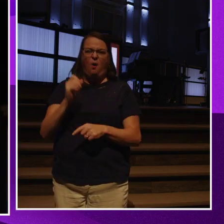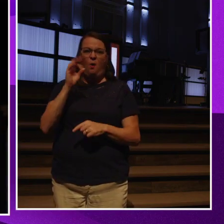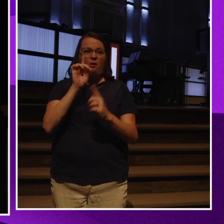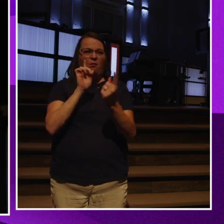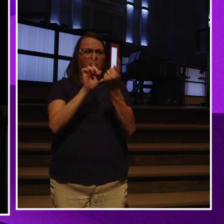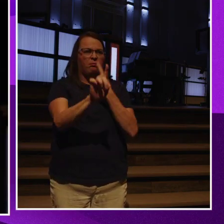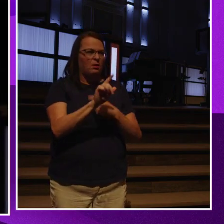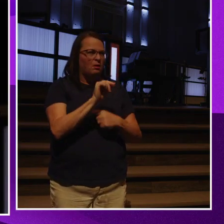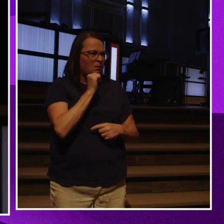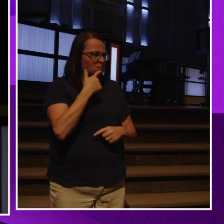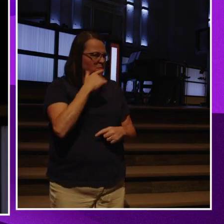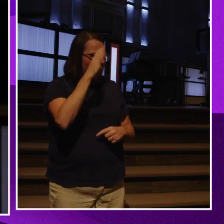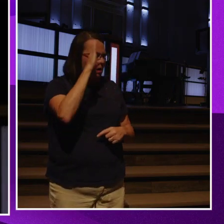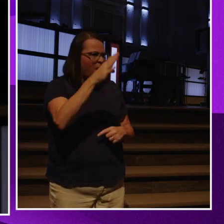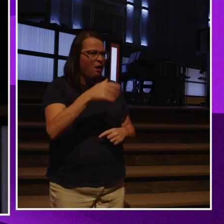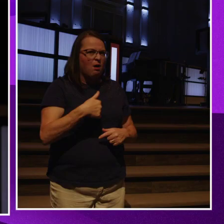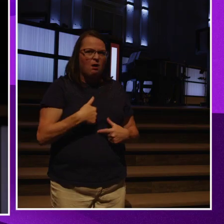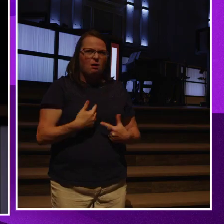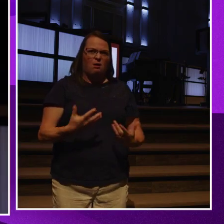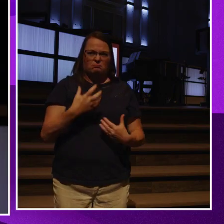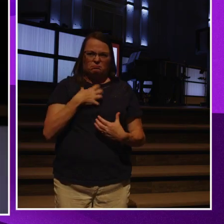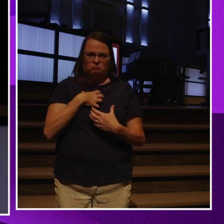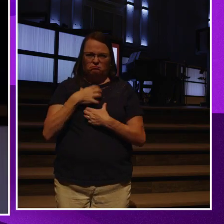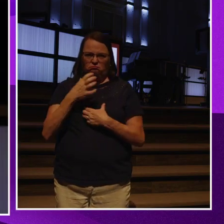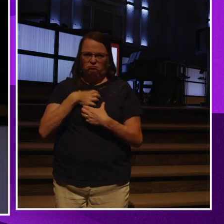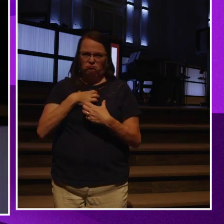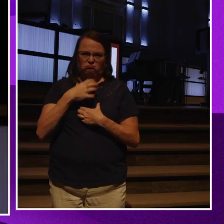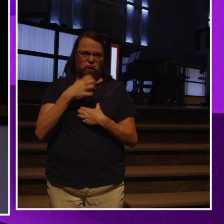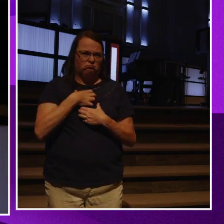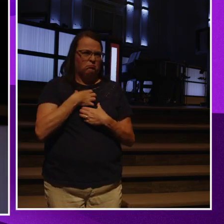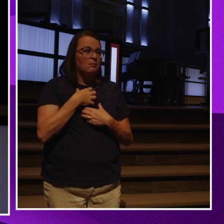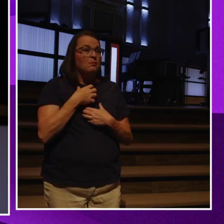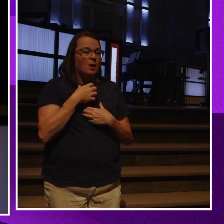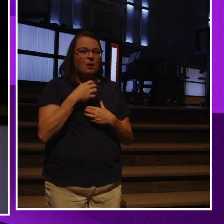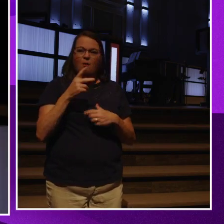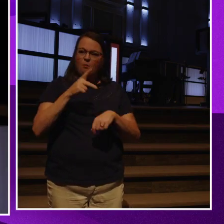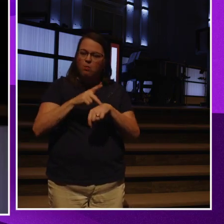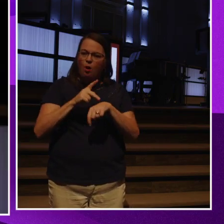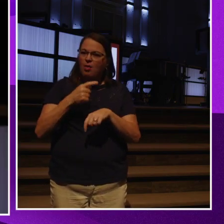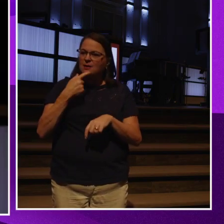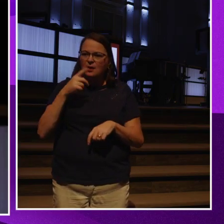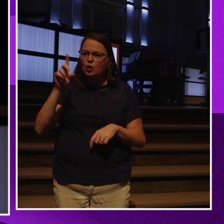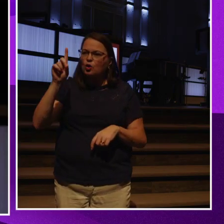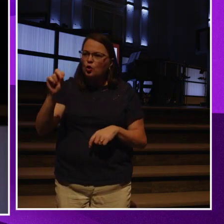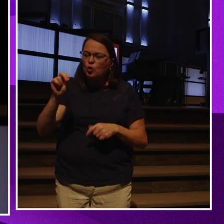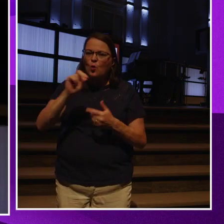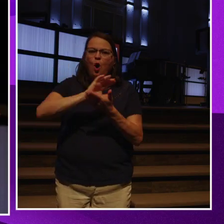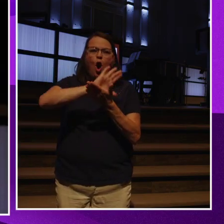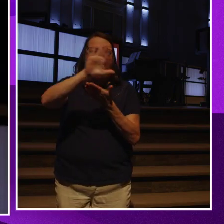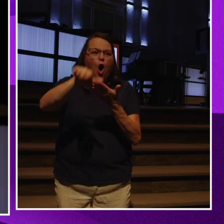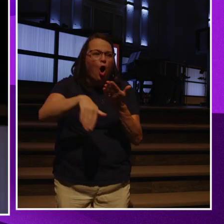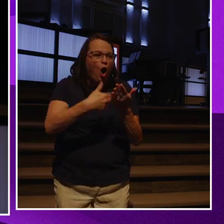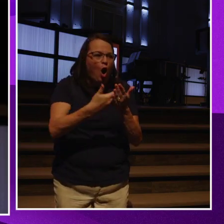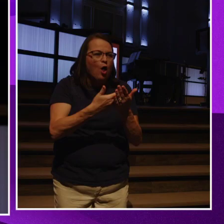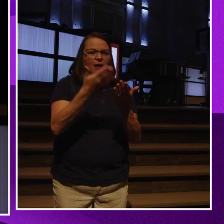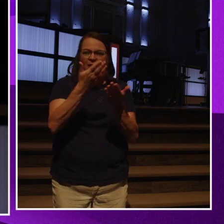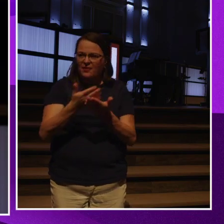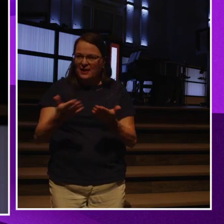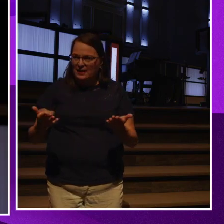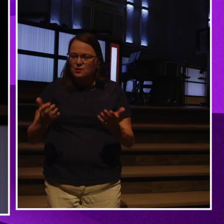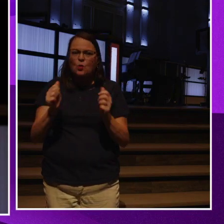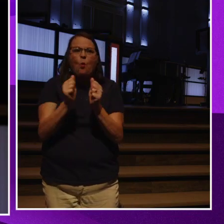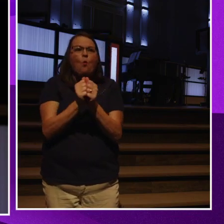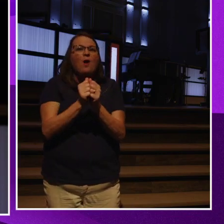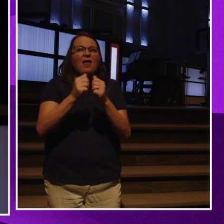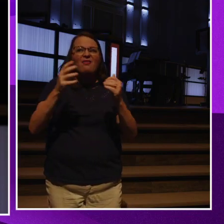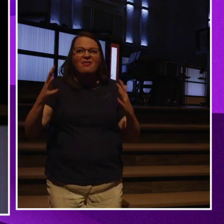hallway. Grumble, grumble, grumble. It's not the way I want it. Paul says, do all things. Why? Because you are a witness to the world. Do it